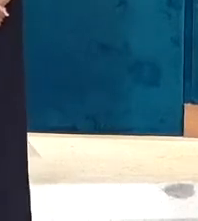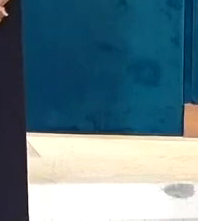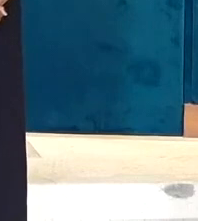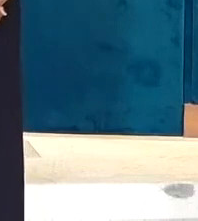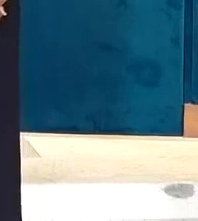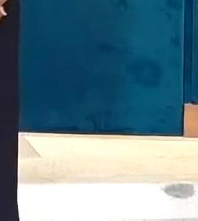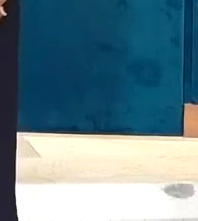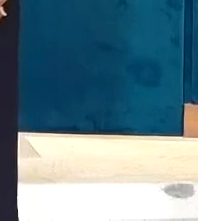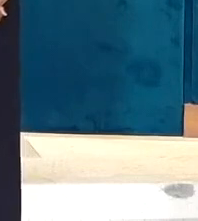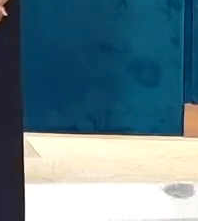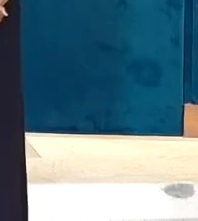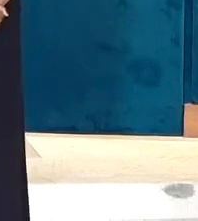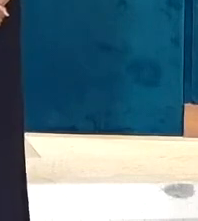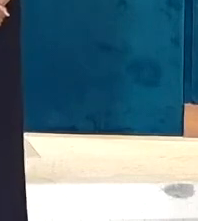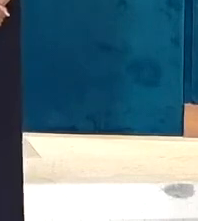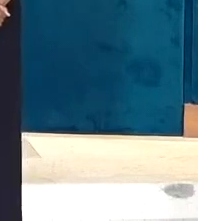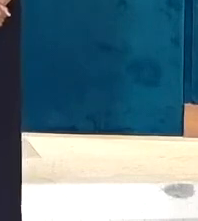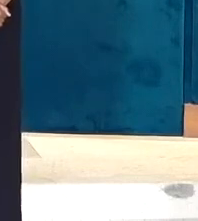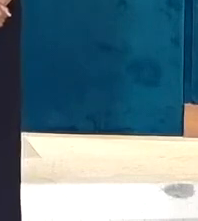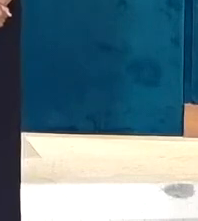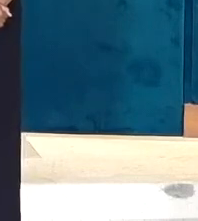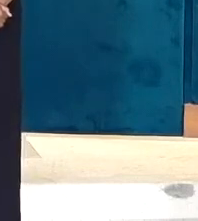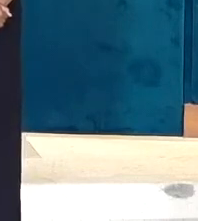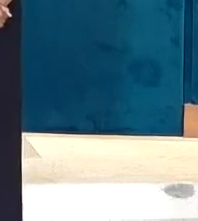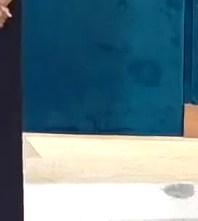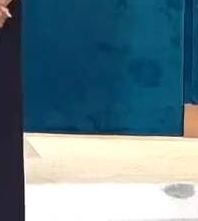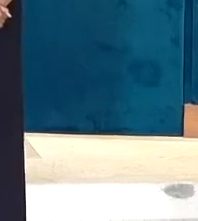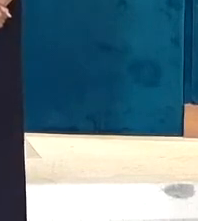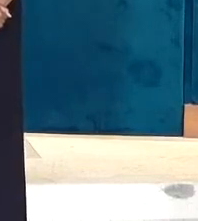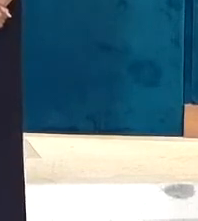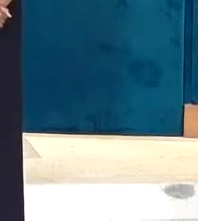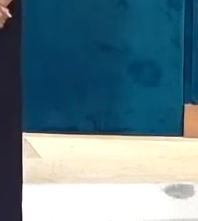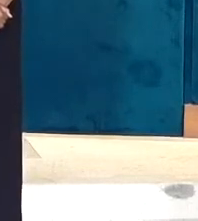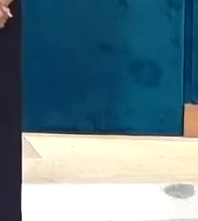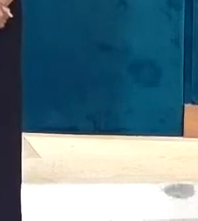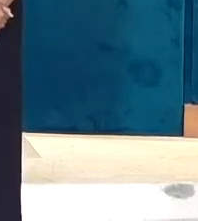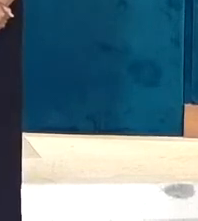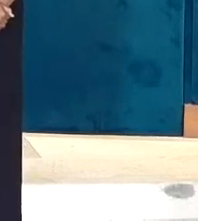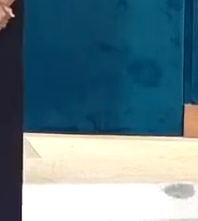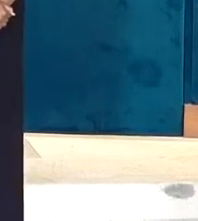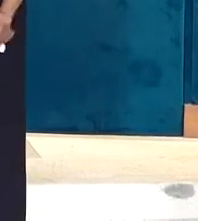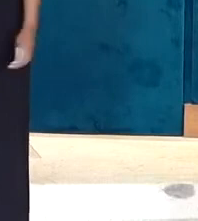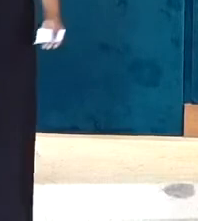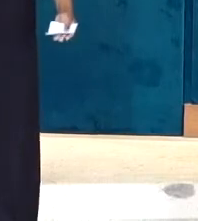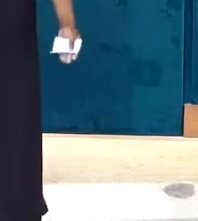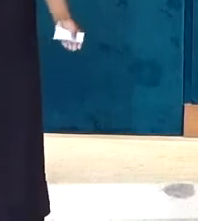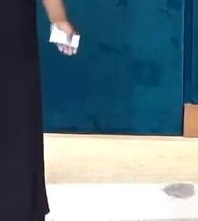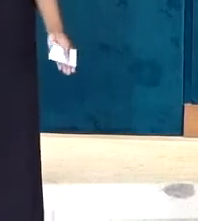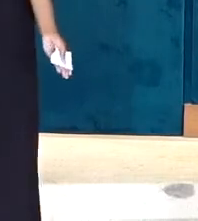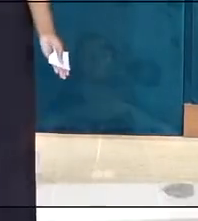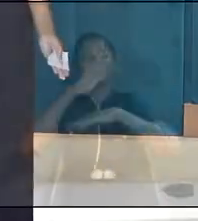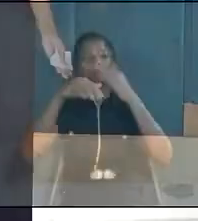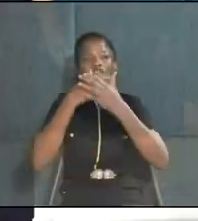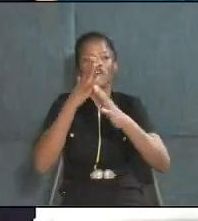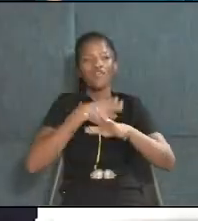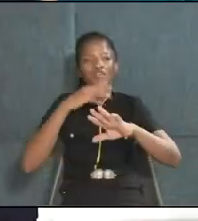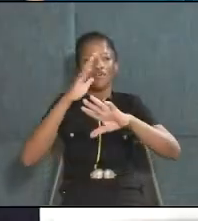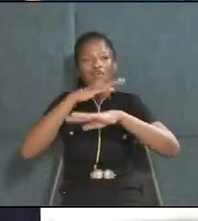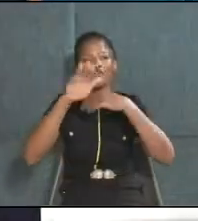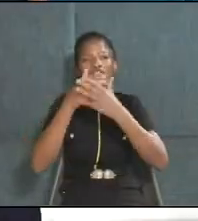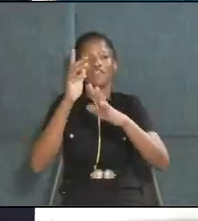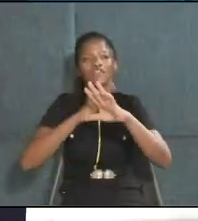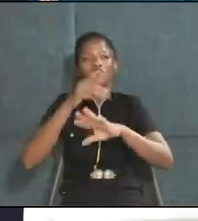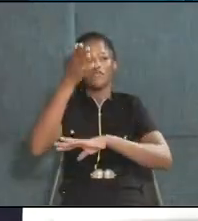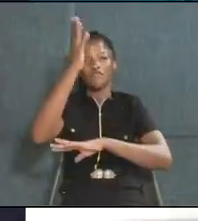are amazed with the never-ending love for God for us and for you. That's why we say God is good all the time. And all